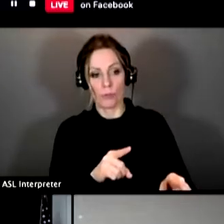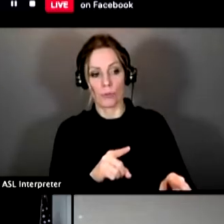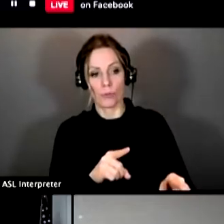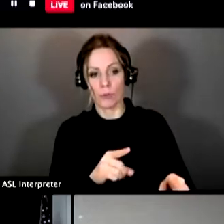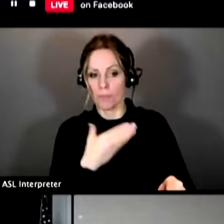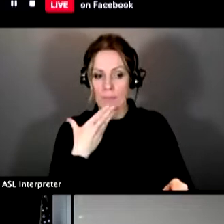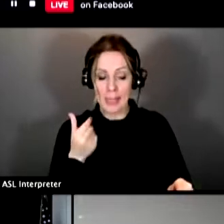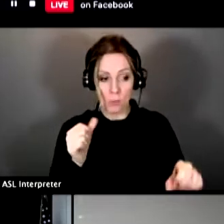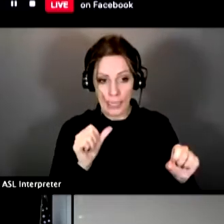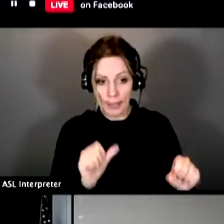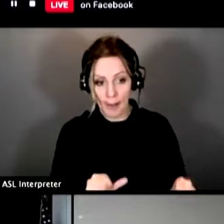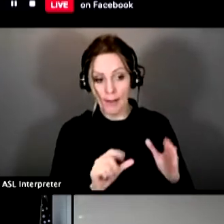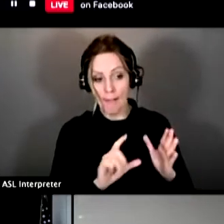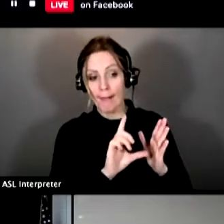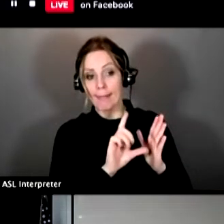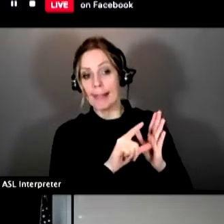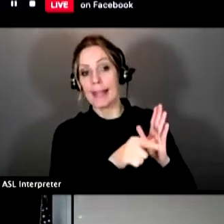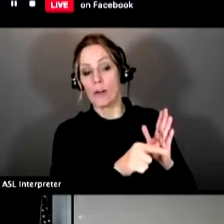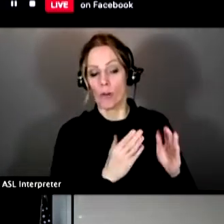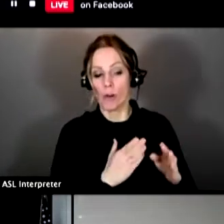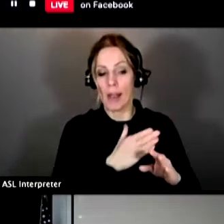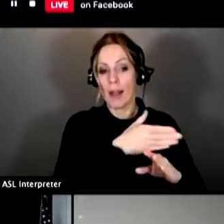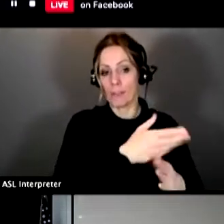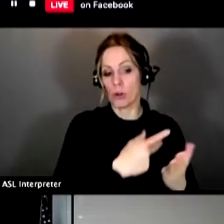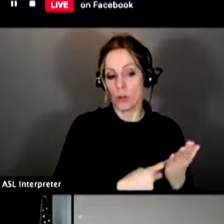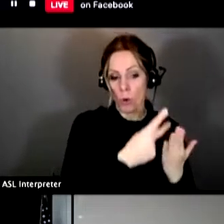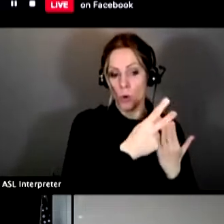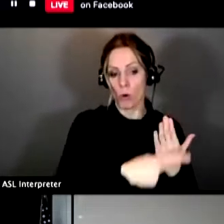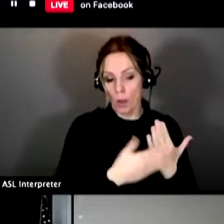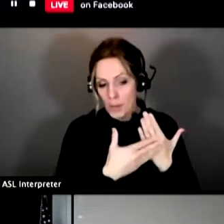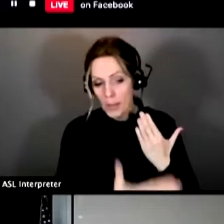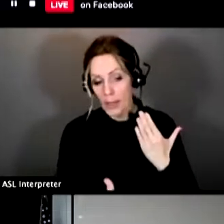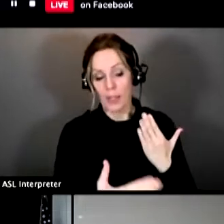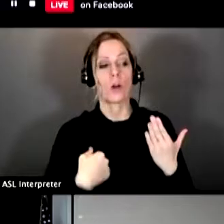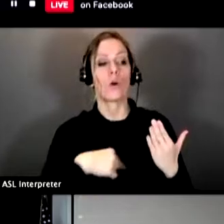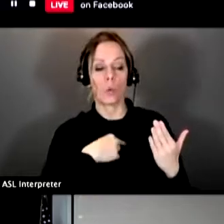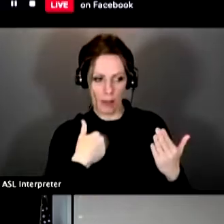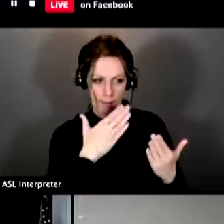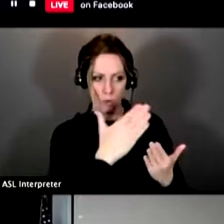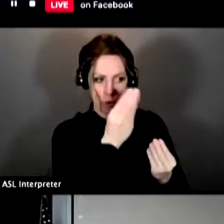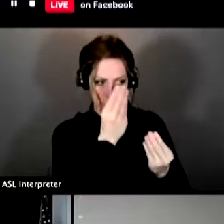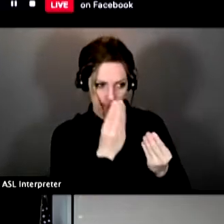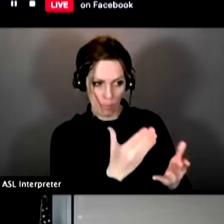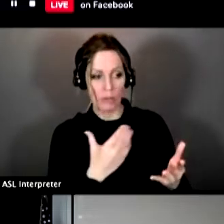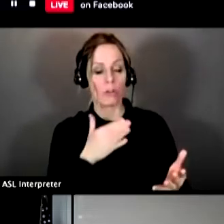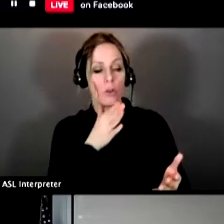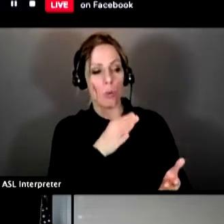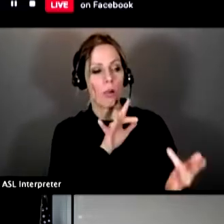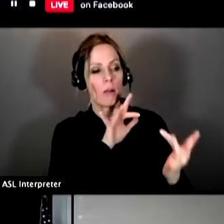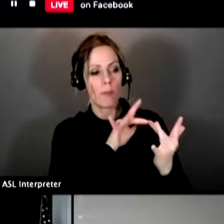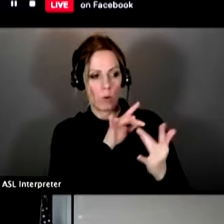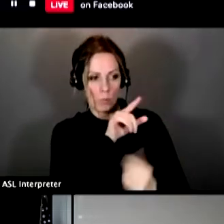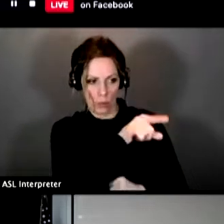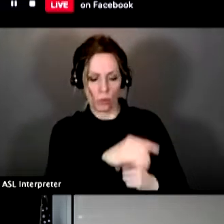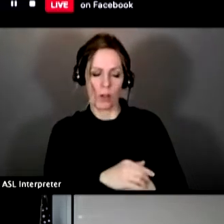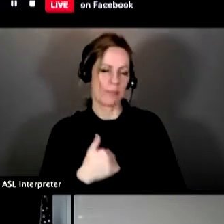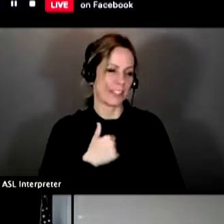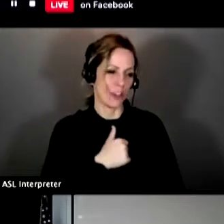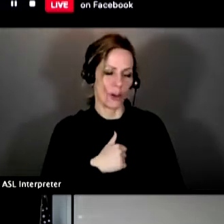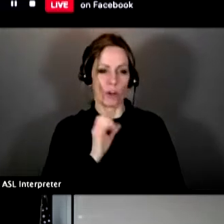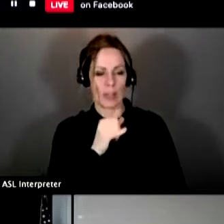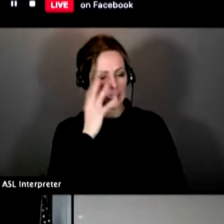can after the program in the coming days. And we have your information, and we'll be sure to follow up with you. But I'm sorry for the experience that you had.